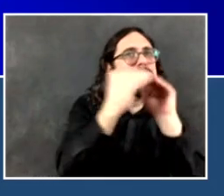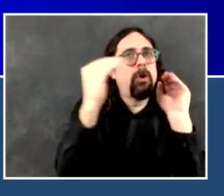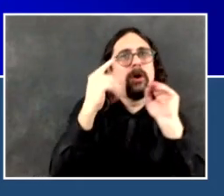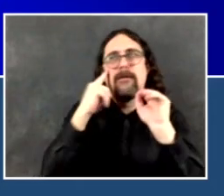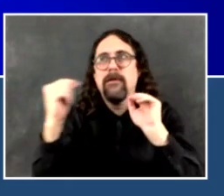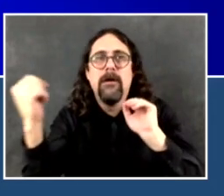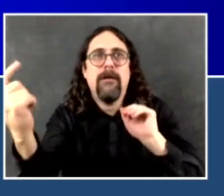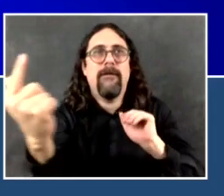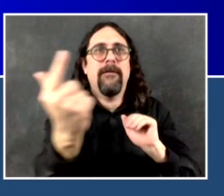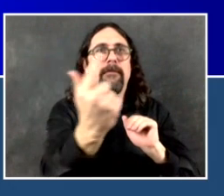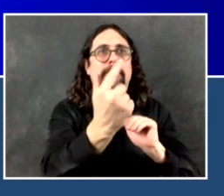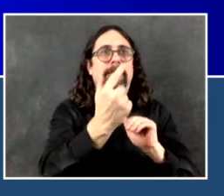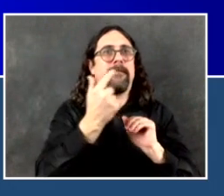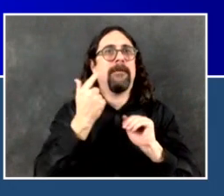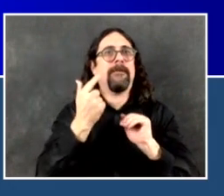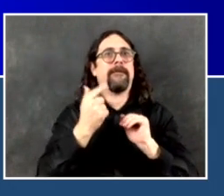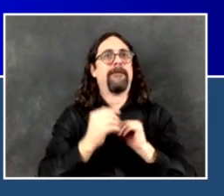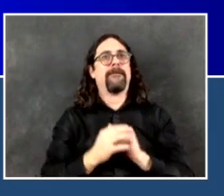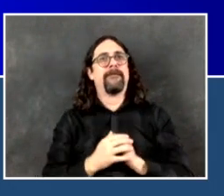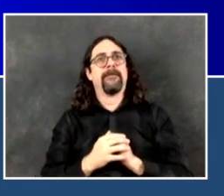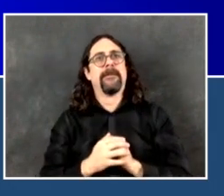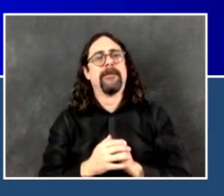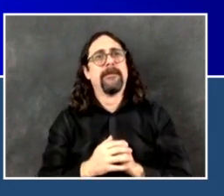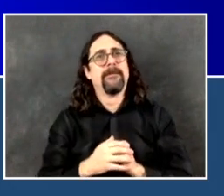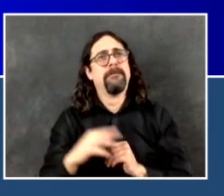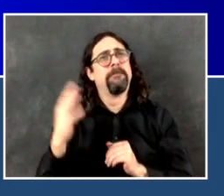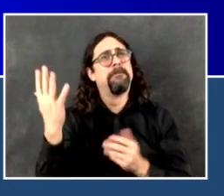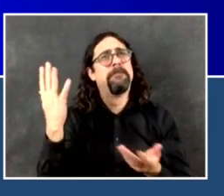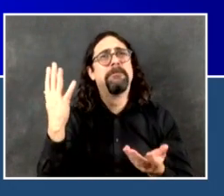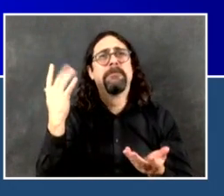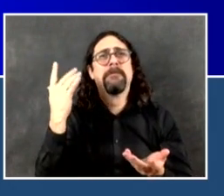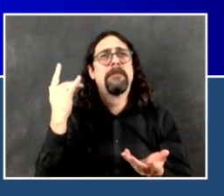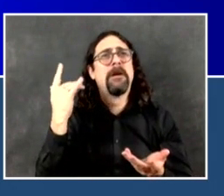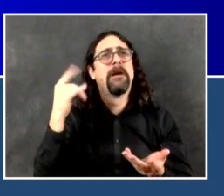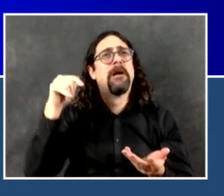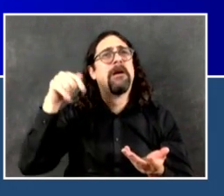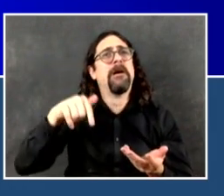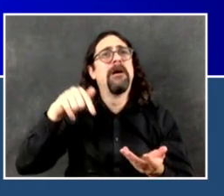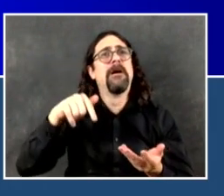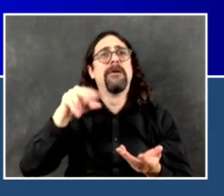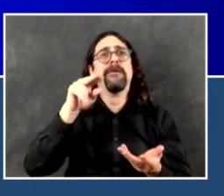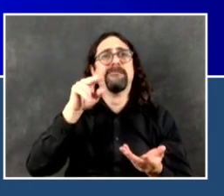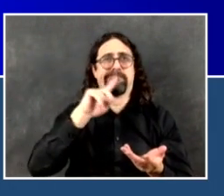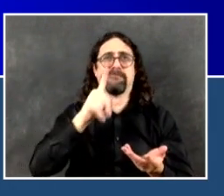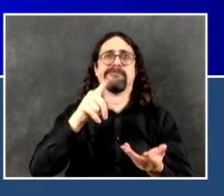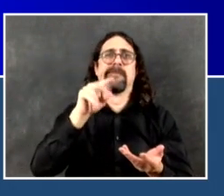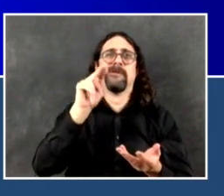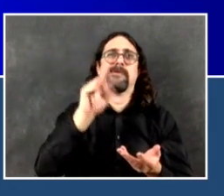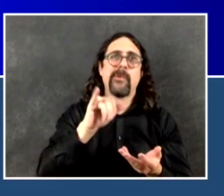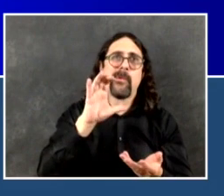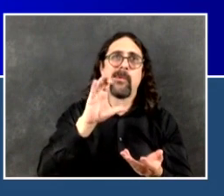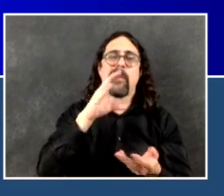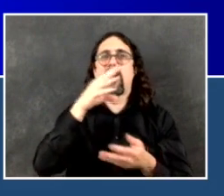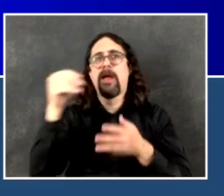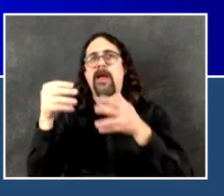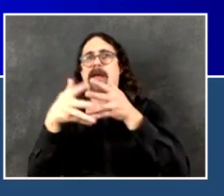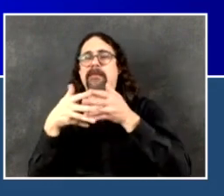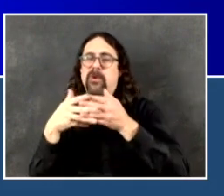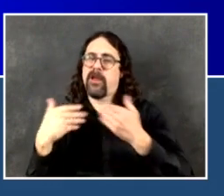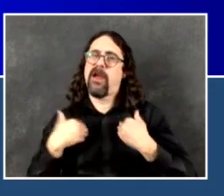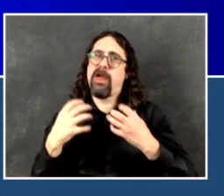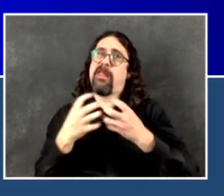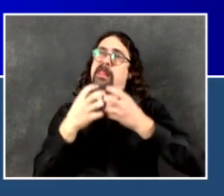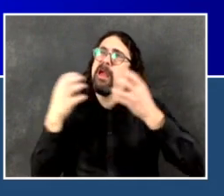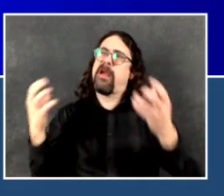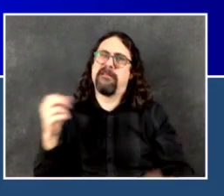amazing acts of heroism. Let's praise the good, the heroism from our healthcare workers, our first